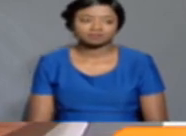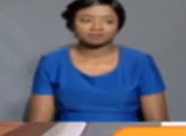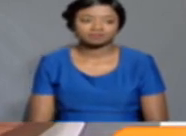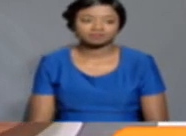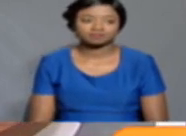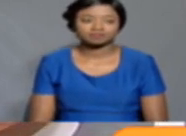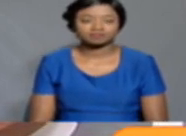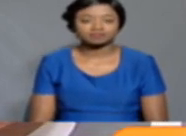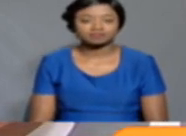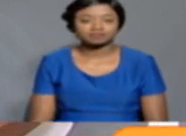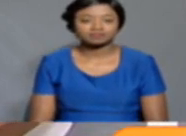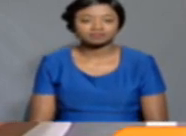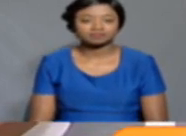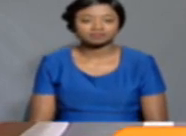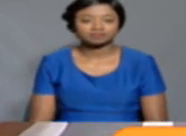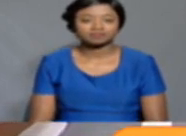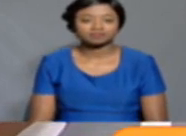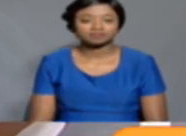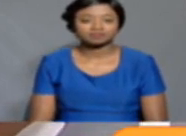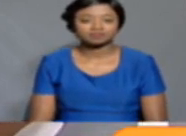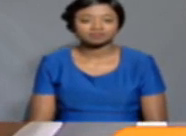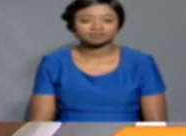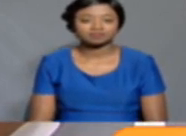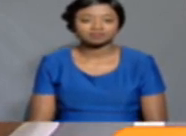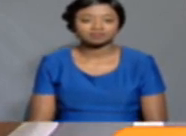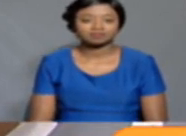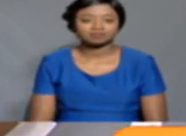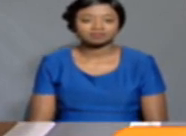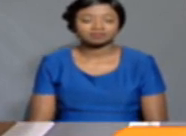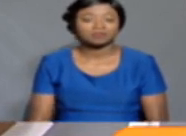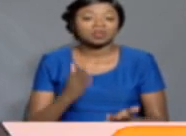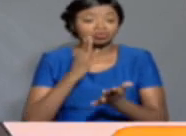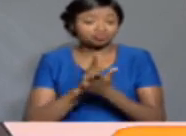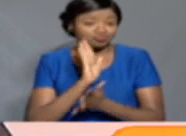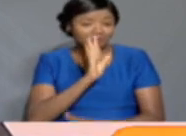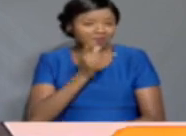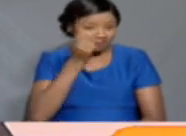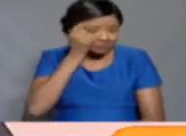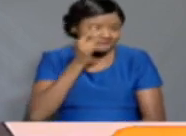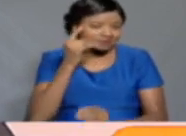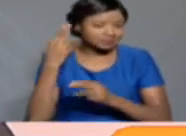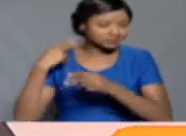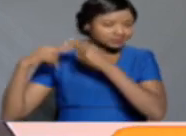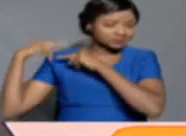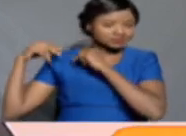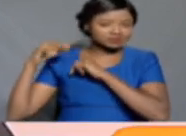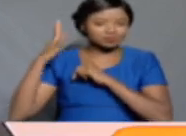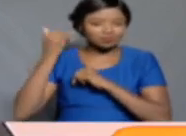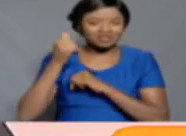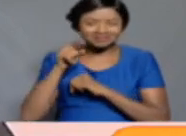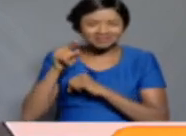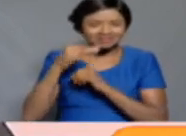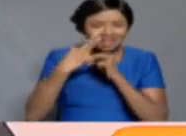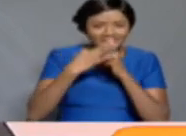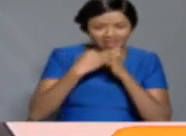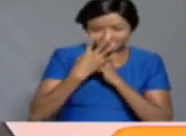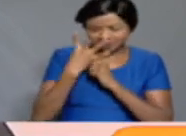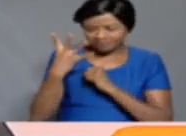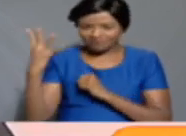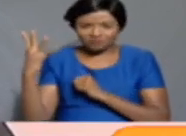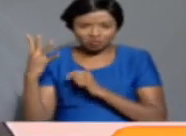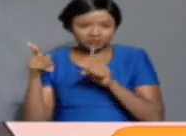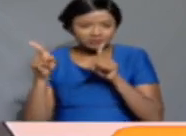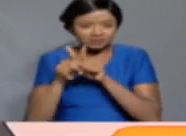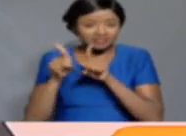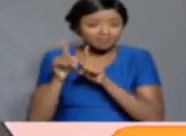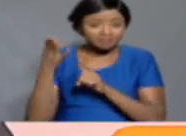history. A lot of people saying that what CBC is claiming to do now, or touting to do, is what 844 was. For those of us that went